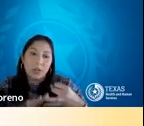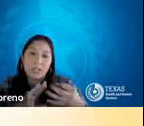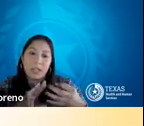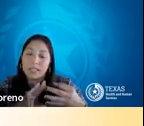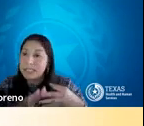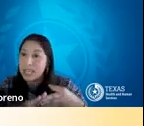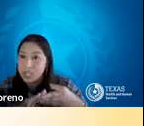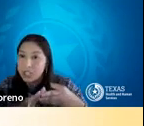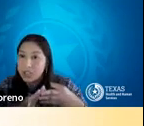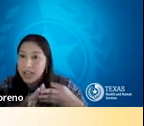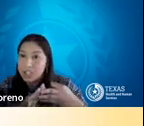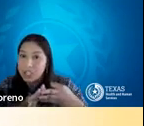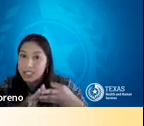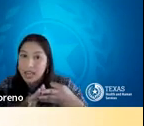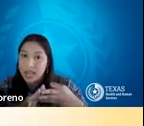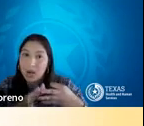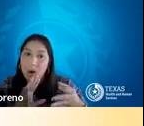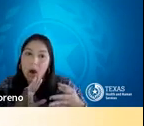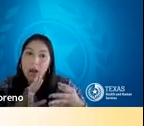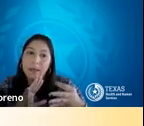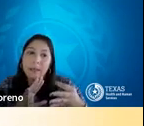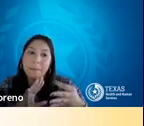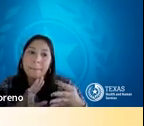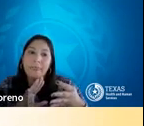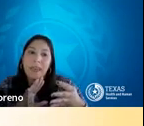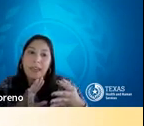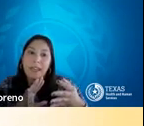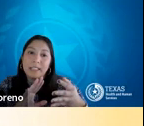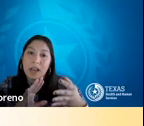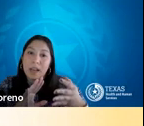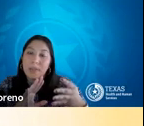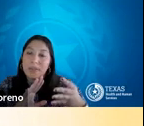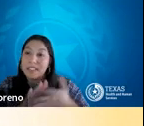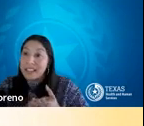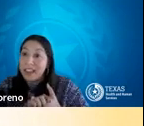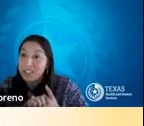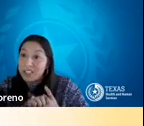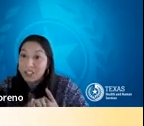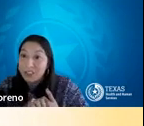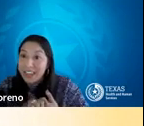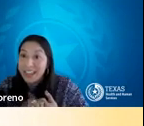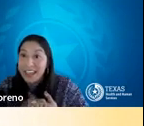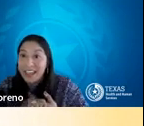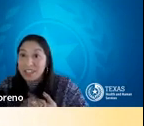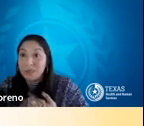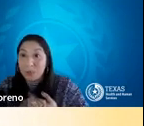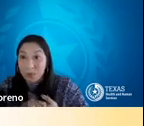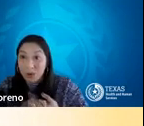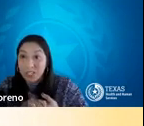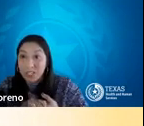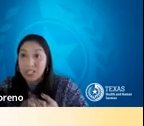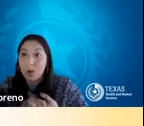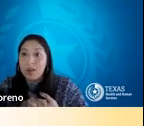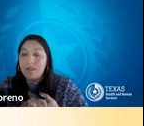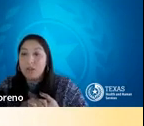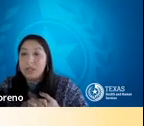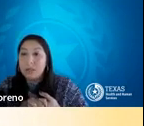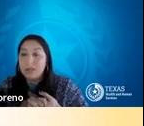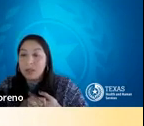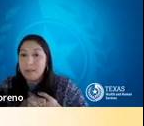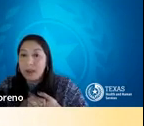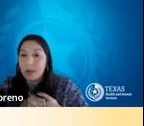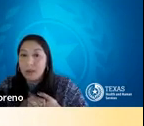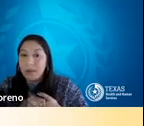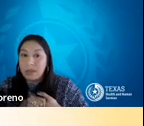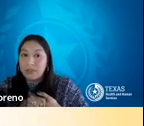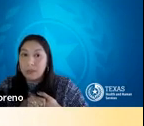preventing use, cessation strategies that go on, and the SINAR survey and report. So for